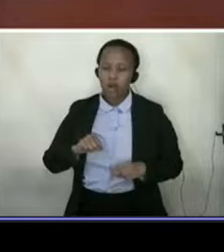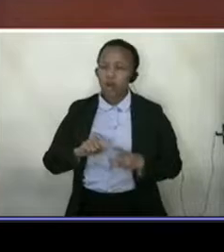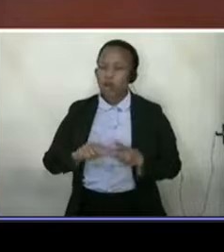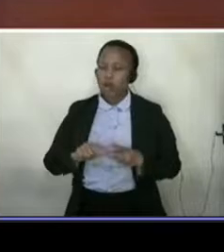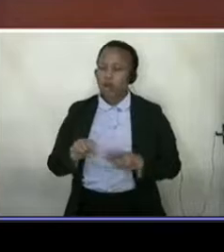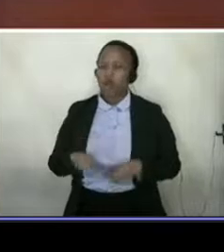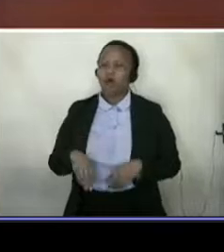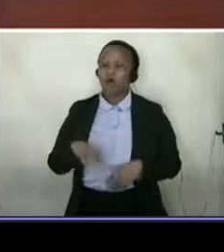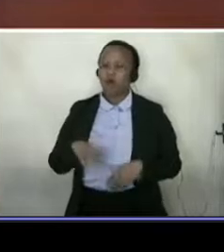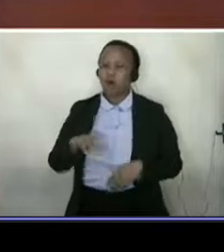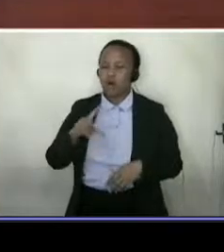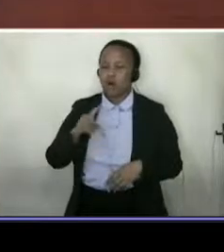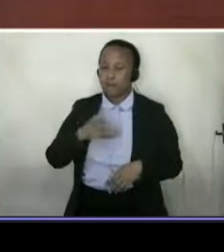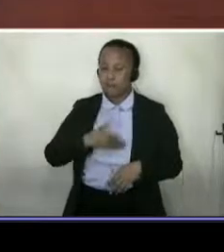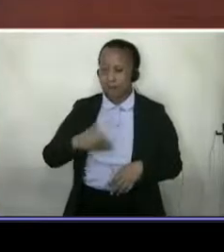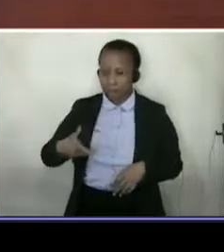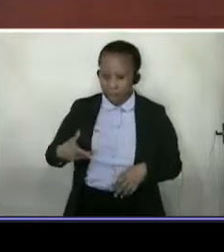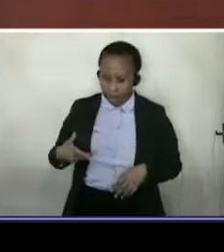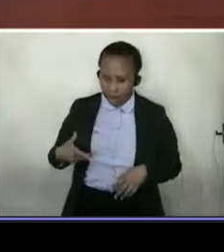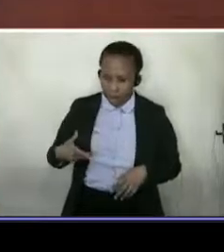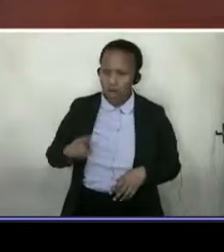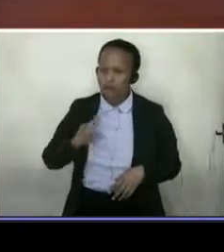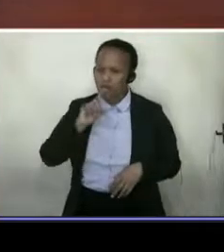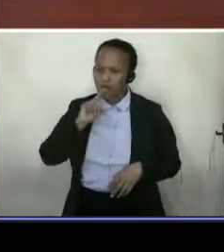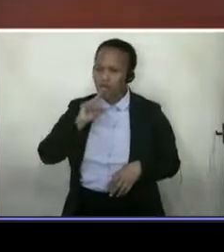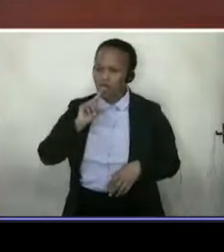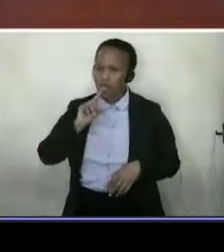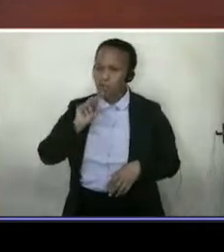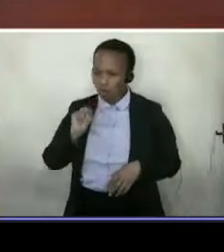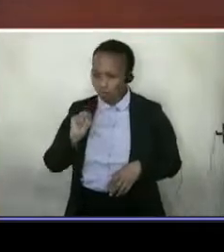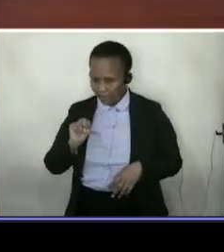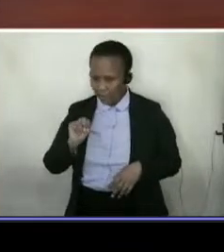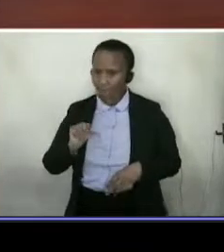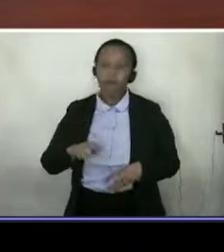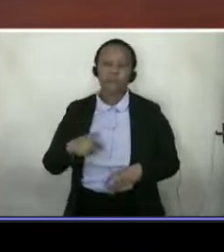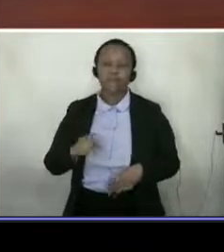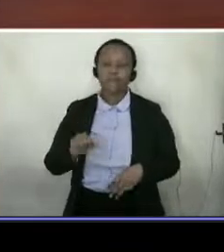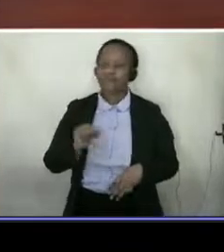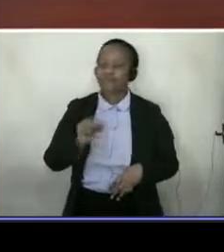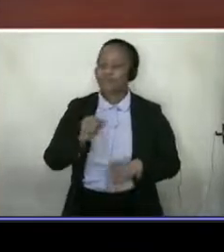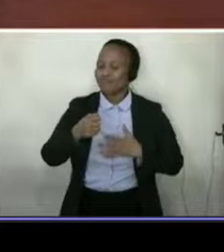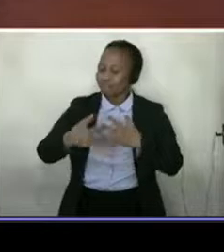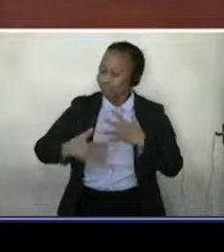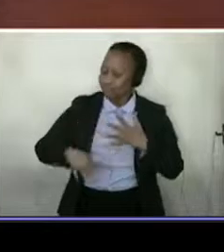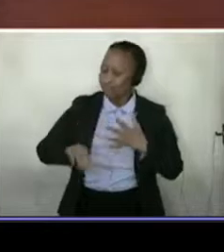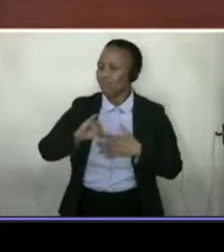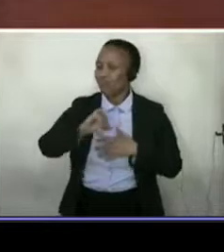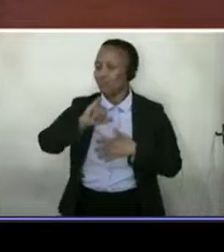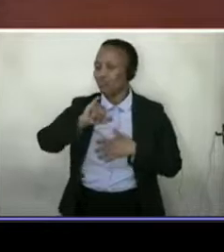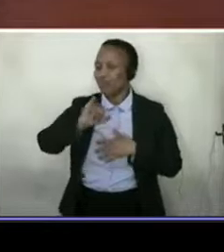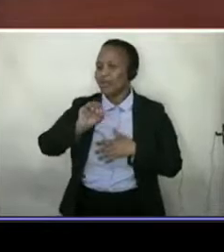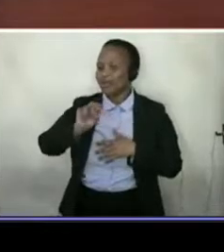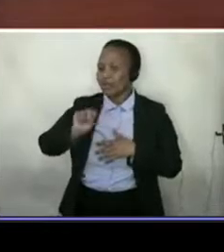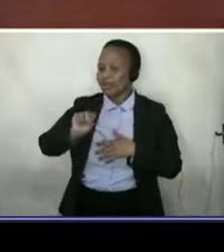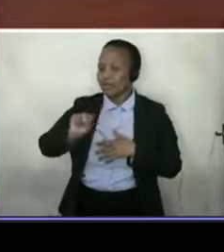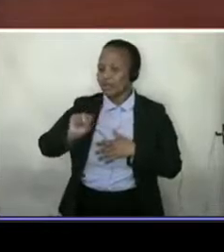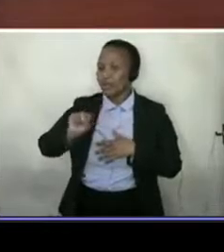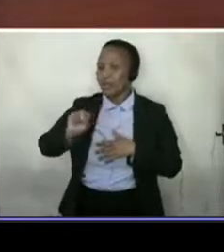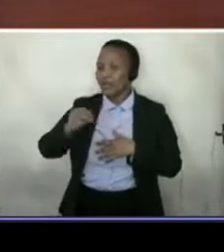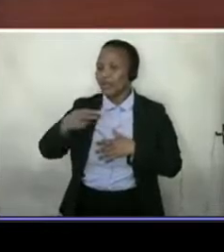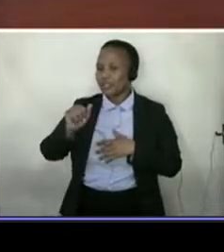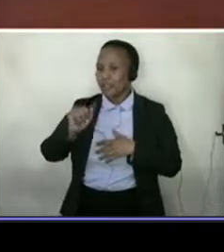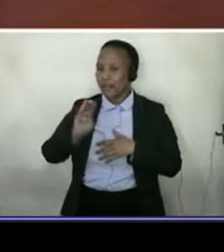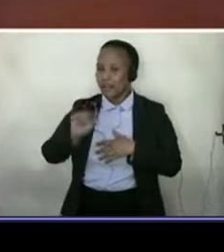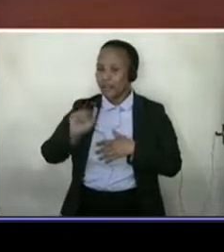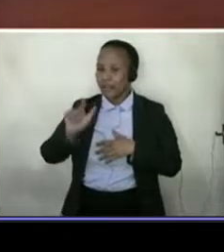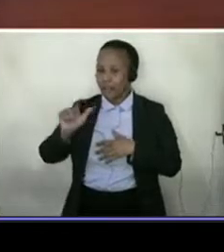Nkosazana Dlamini Zuma, Helen Joseph, Fatima Mir, Jesse Duarte, Zoe Shabalala, Nompumelelo Ntshangase,